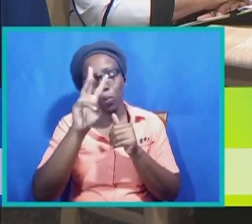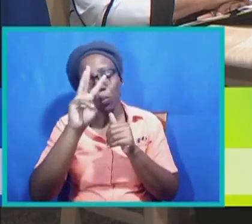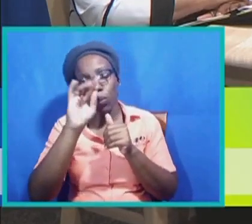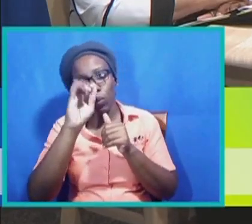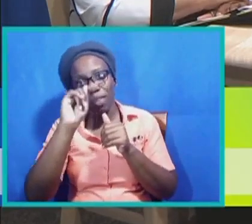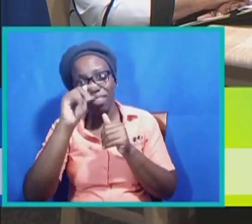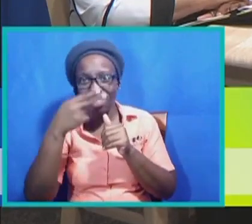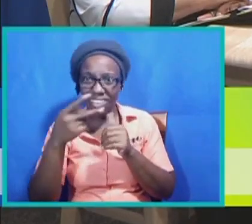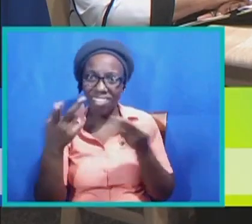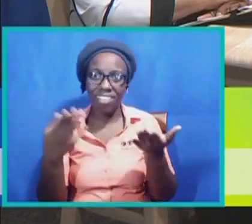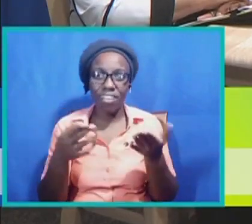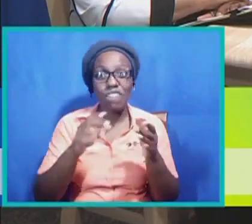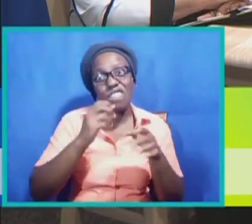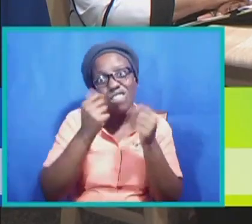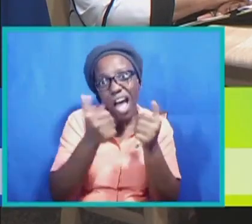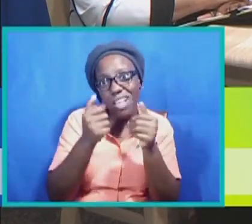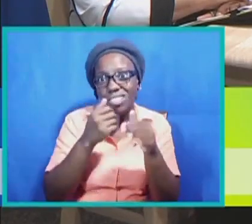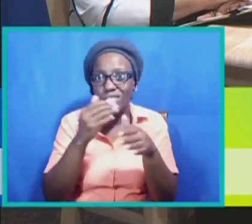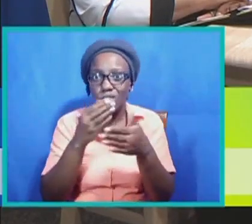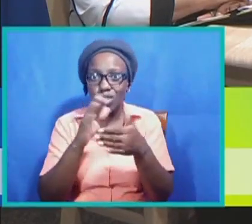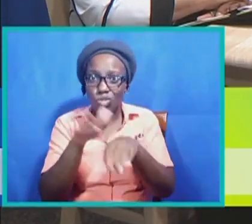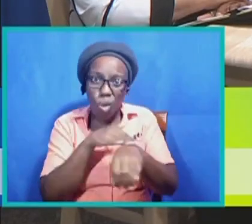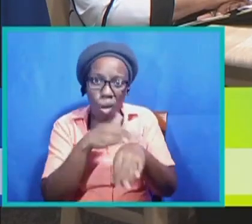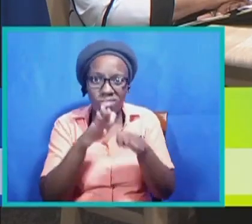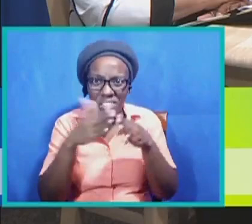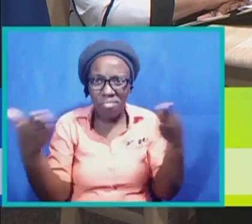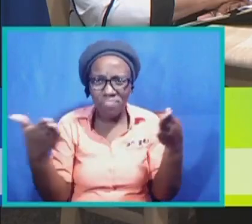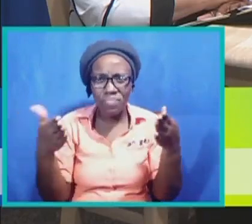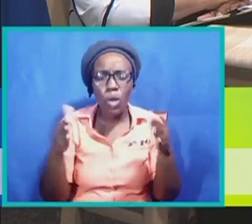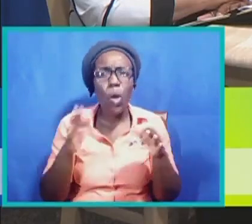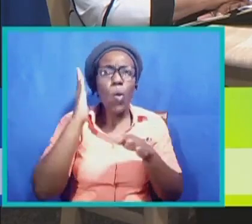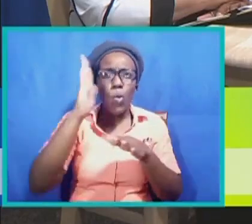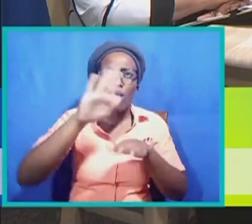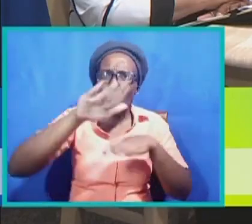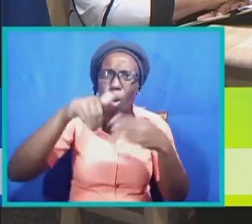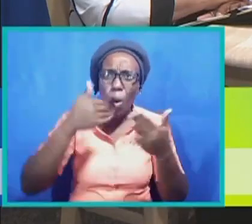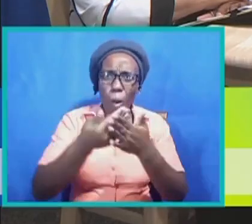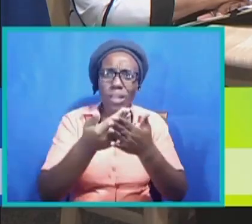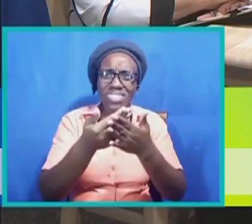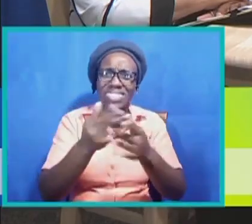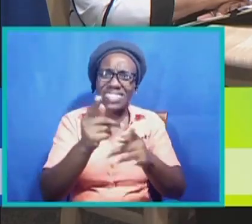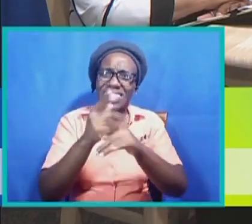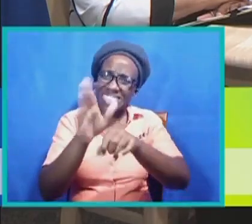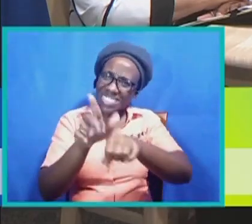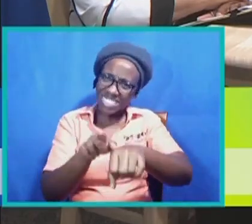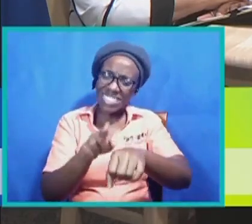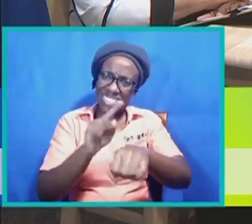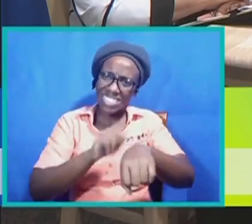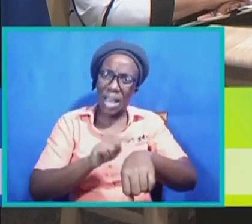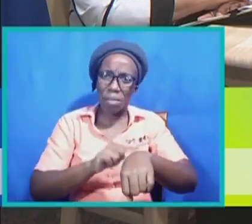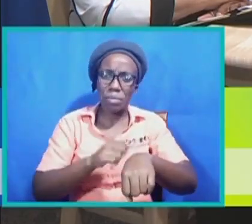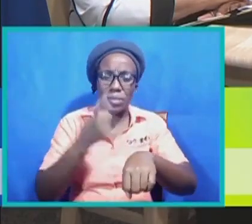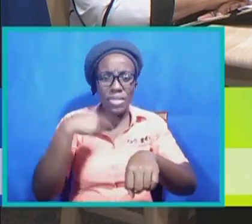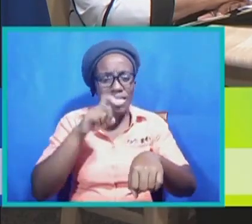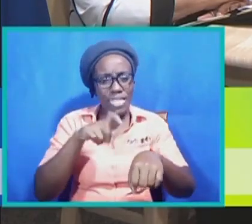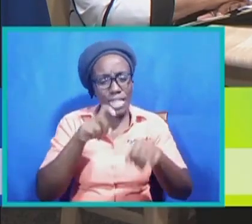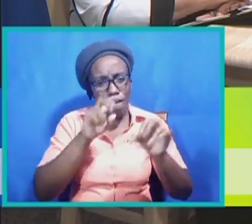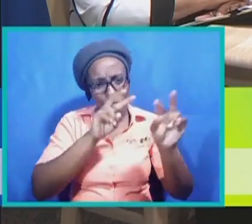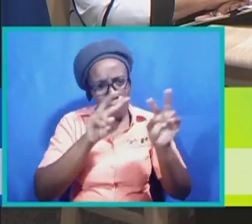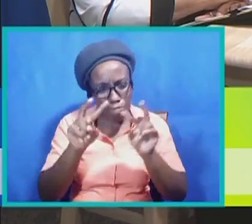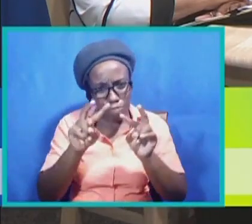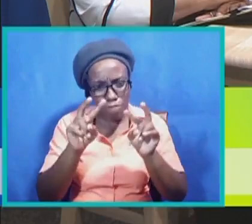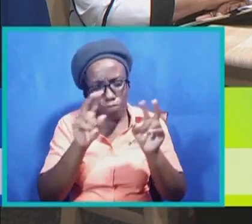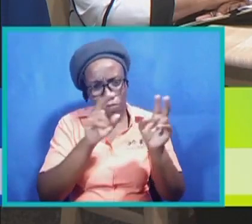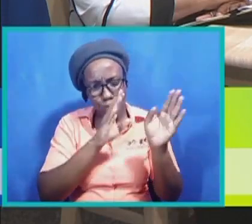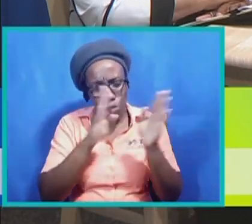But I think if we are clear in terms of where we want to go, and we put strategies in place to